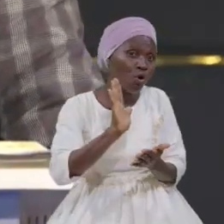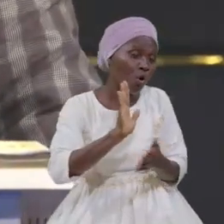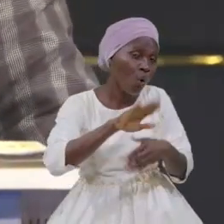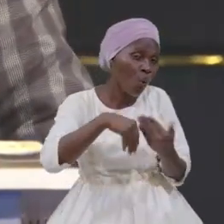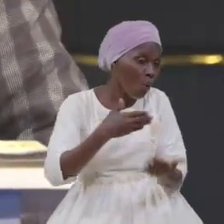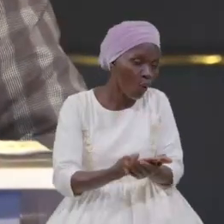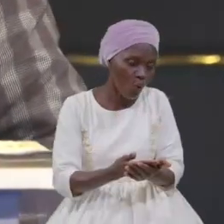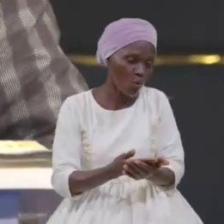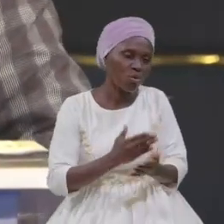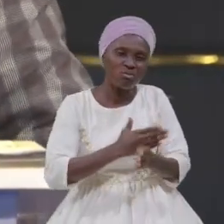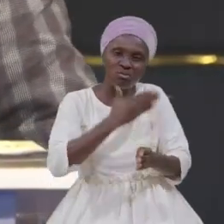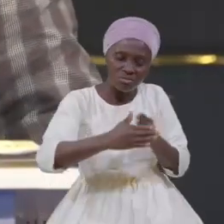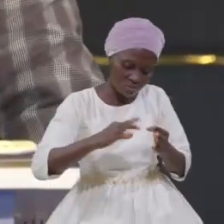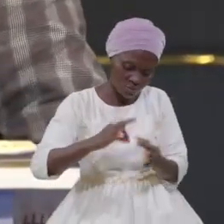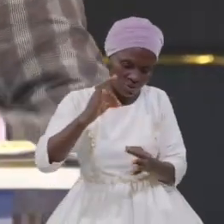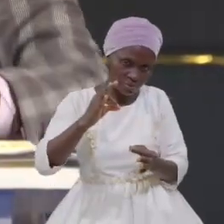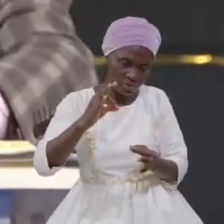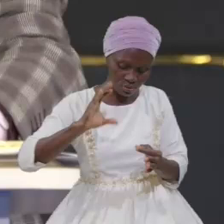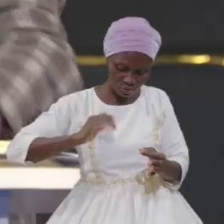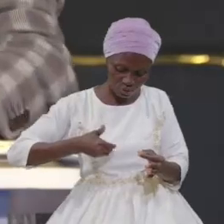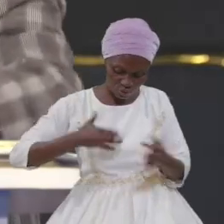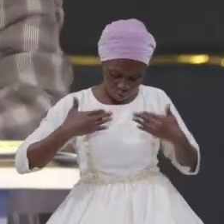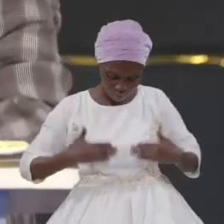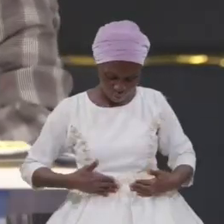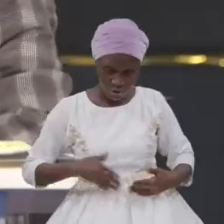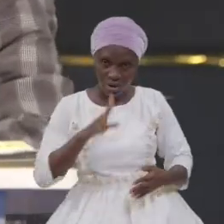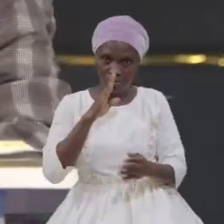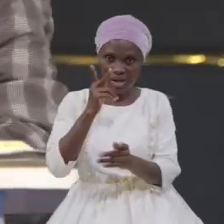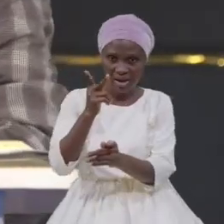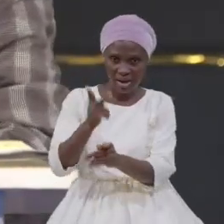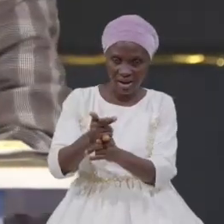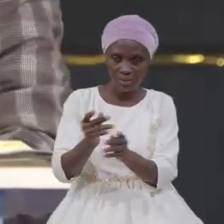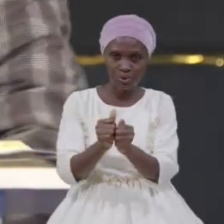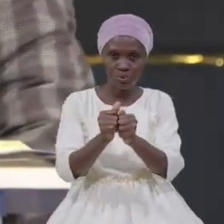soul and body be preserved blameless.